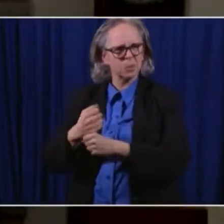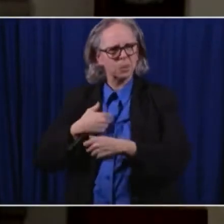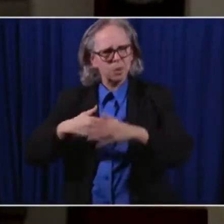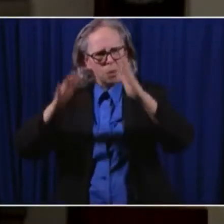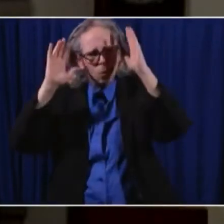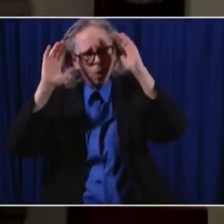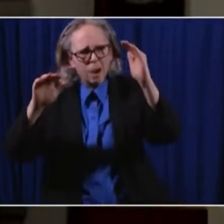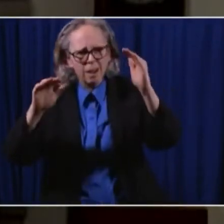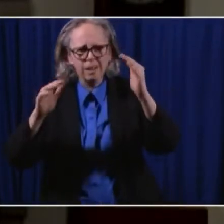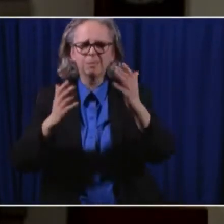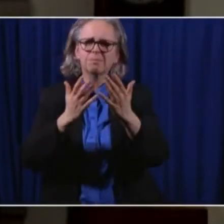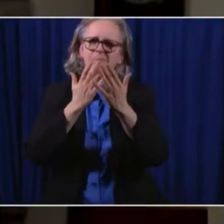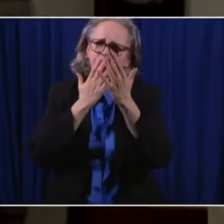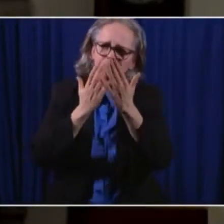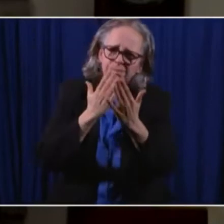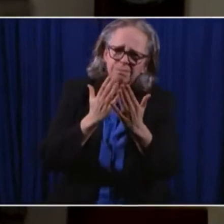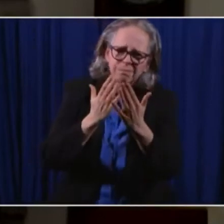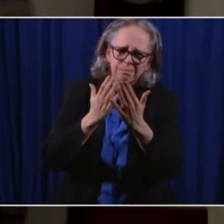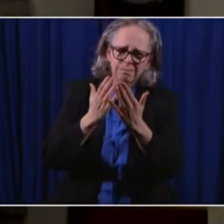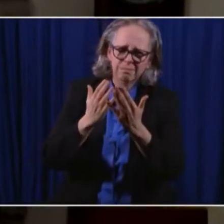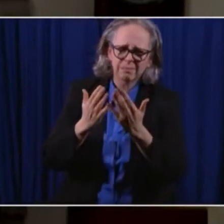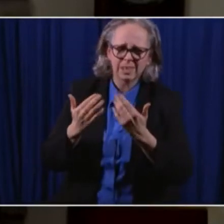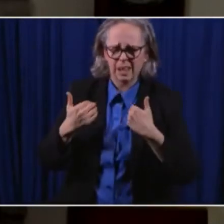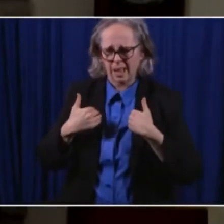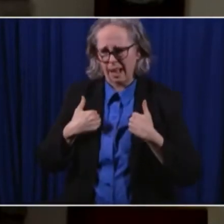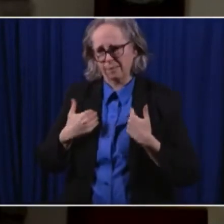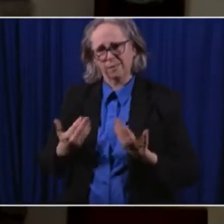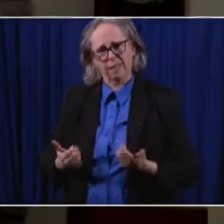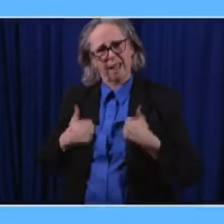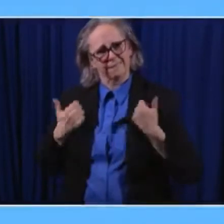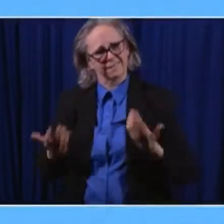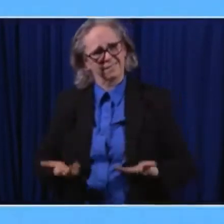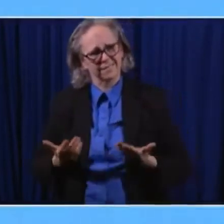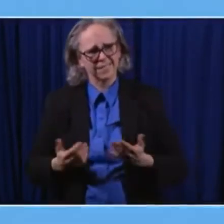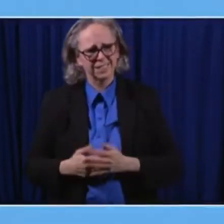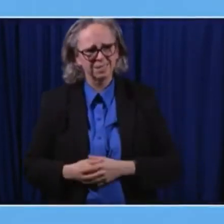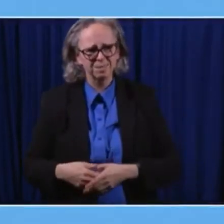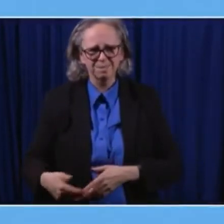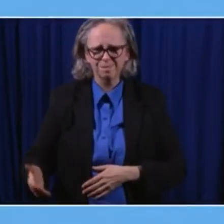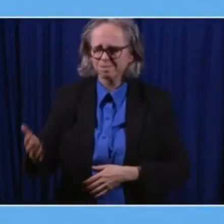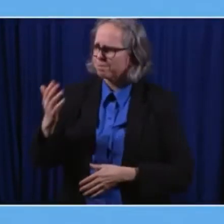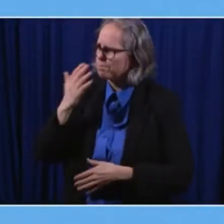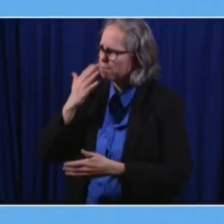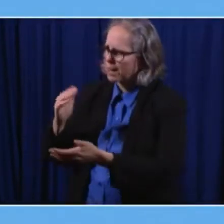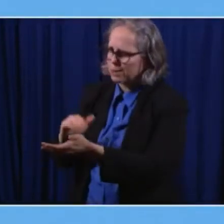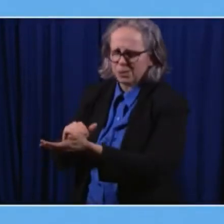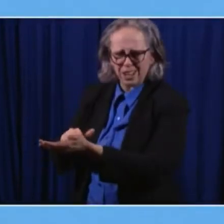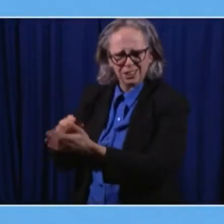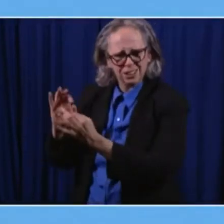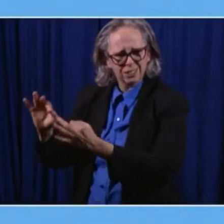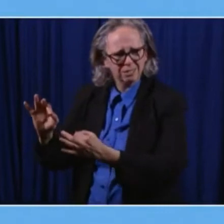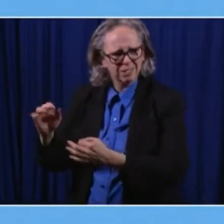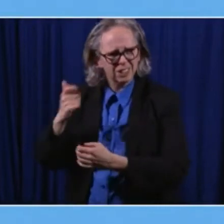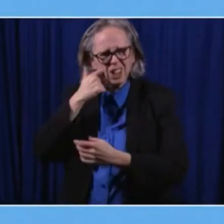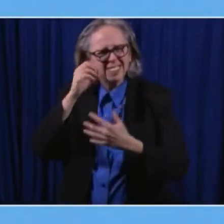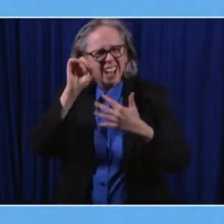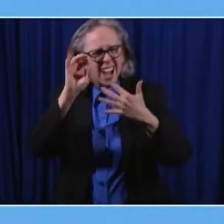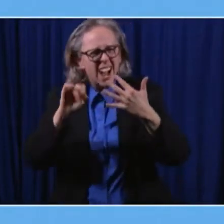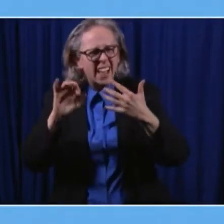put up the slide with the protocol that I know you were just talking about. And this